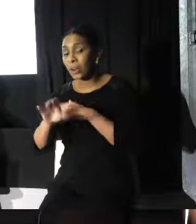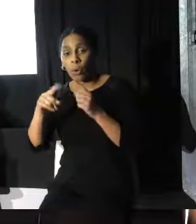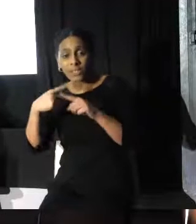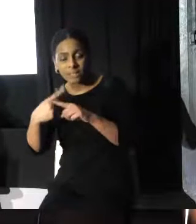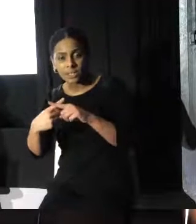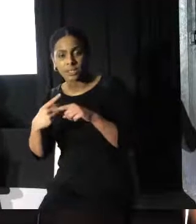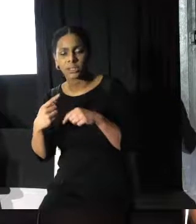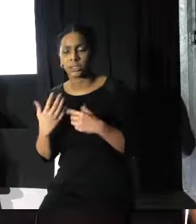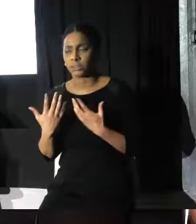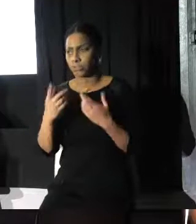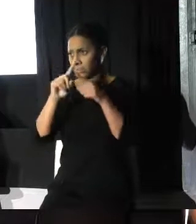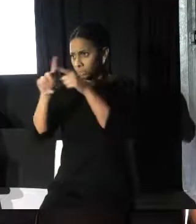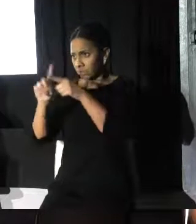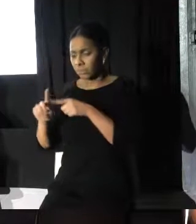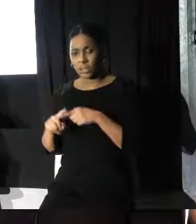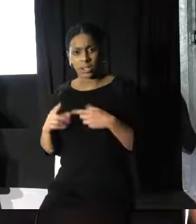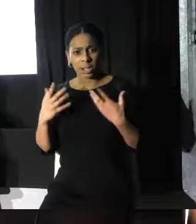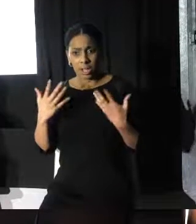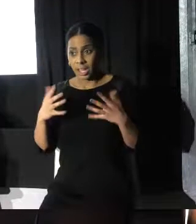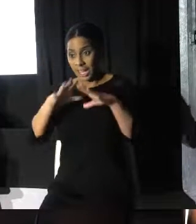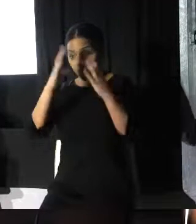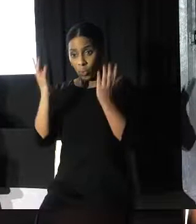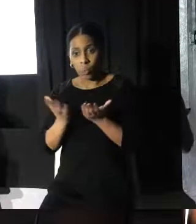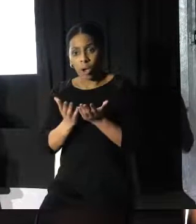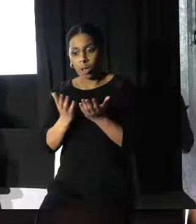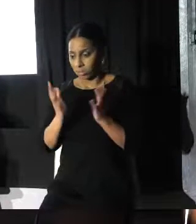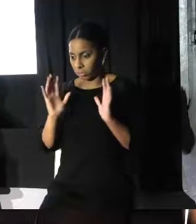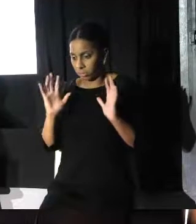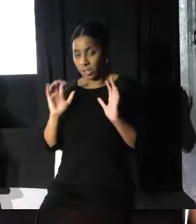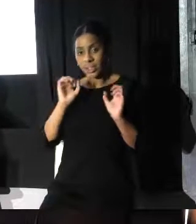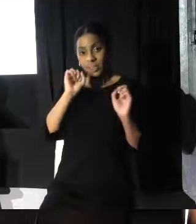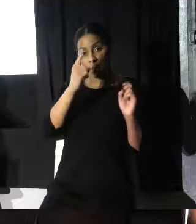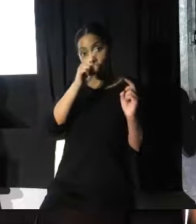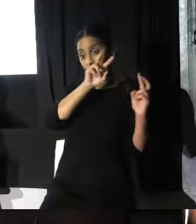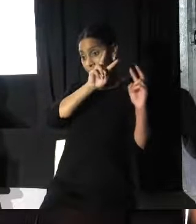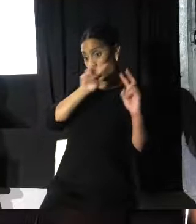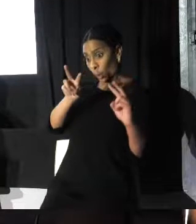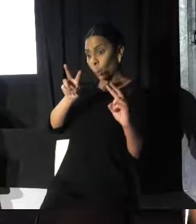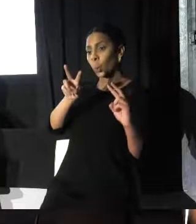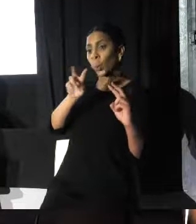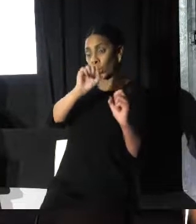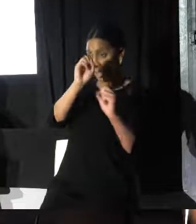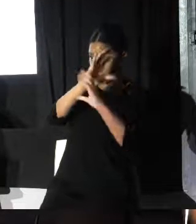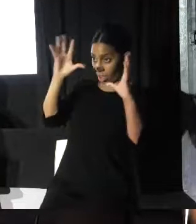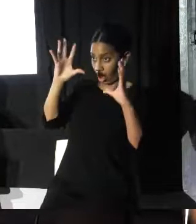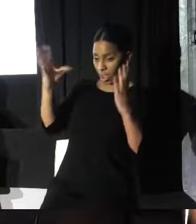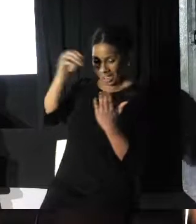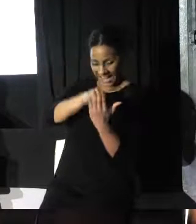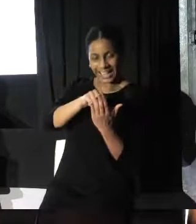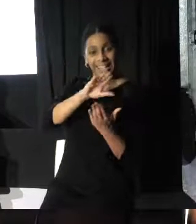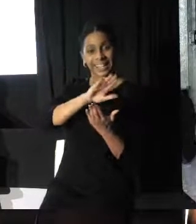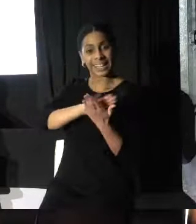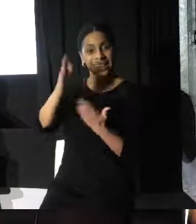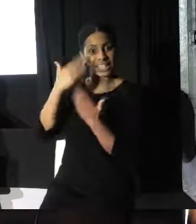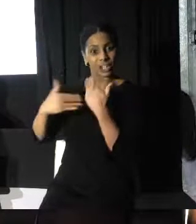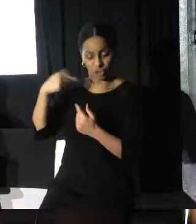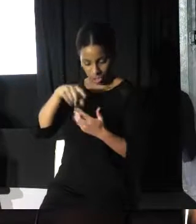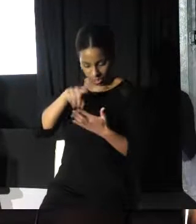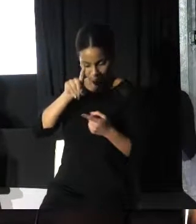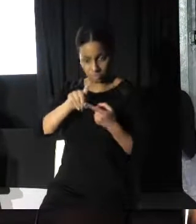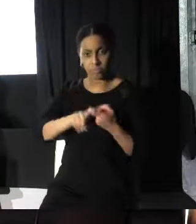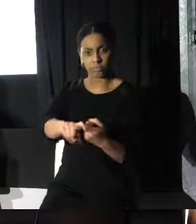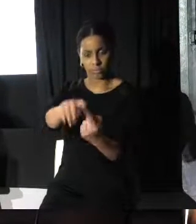way in which one vision of the world was written into history, and they're absolutely right. That if